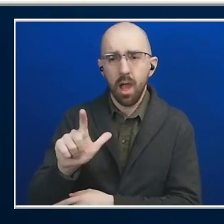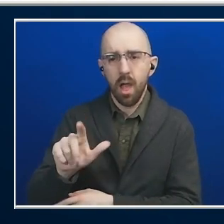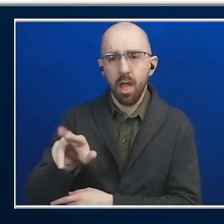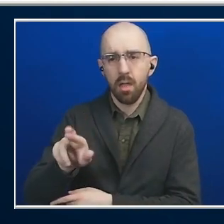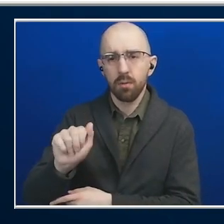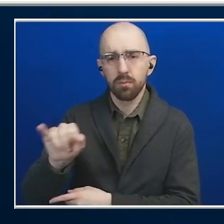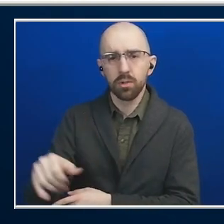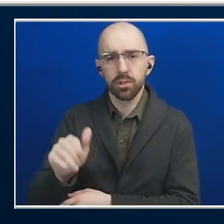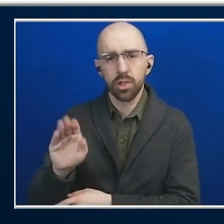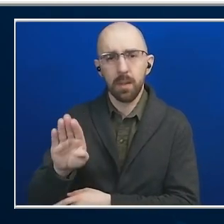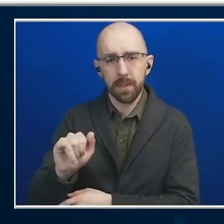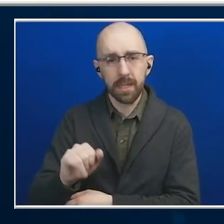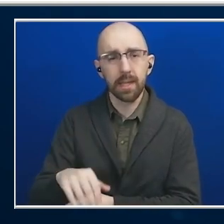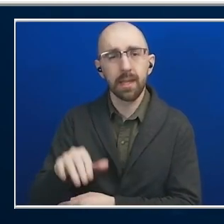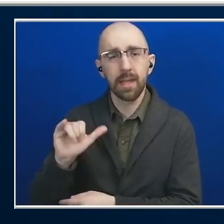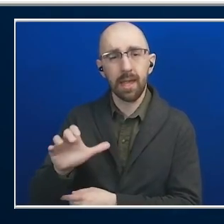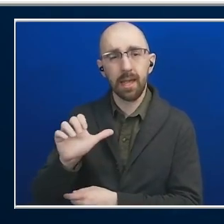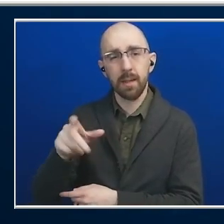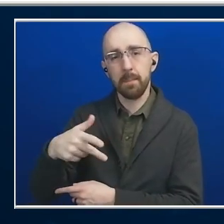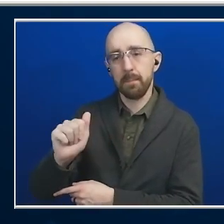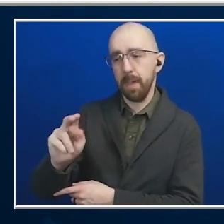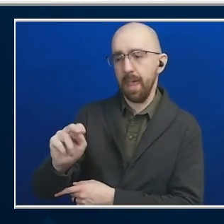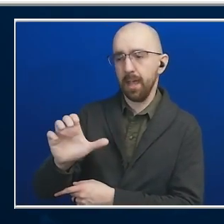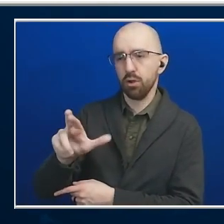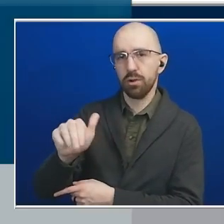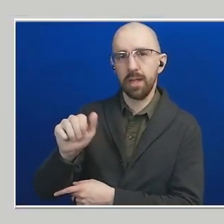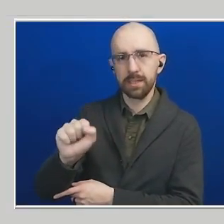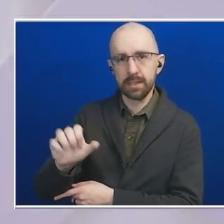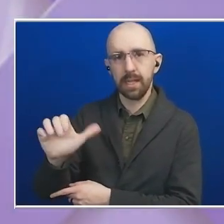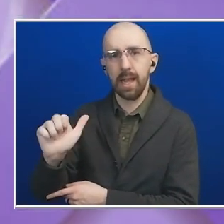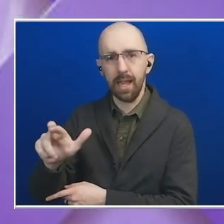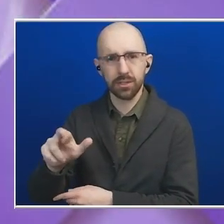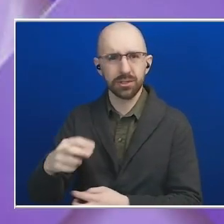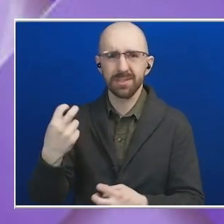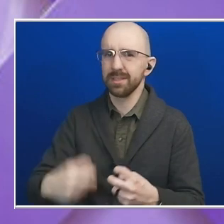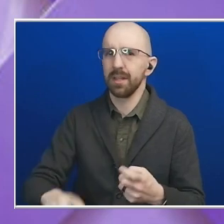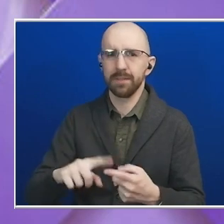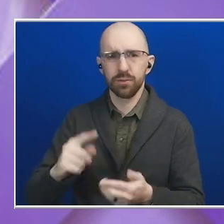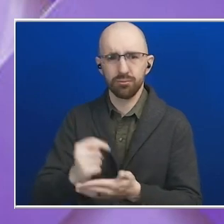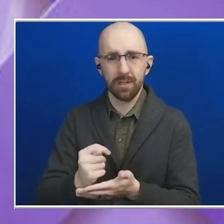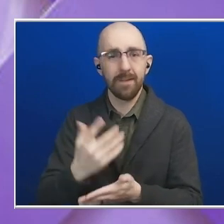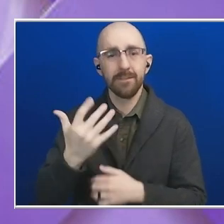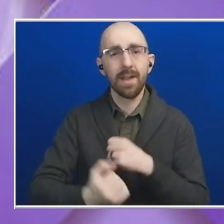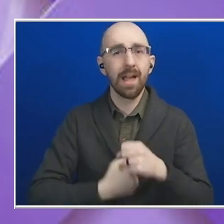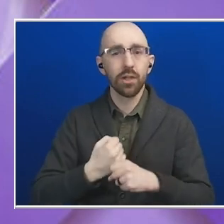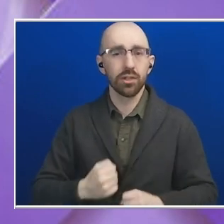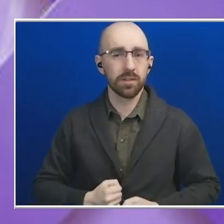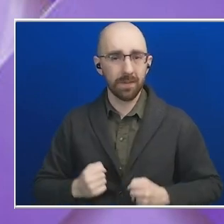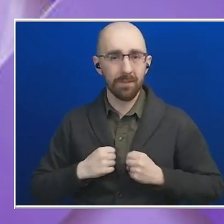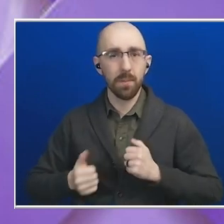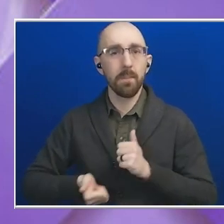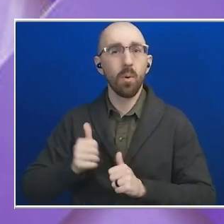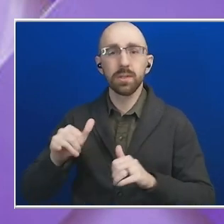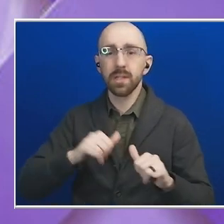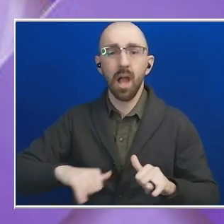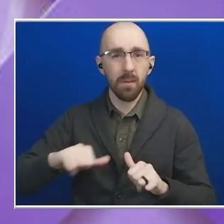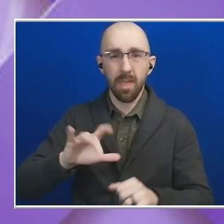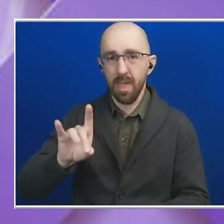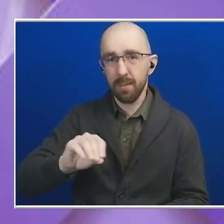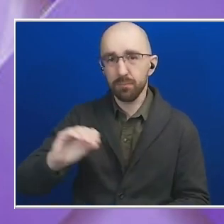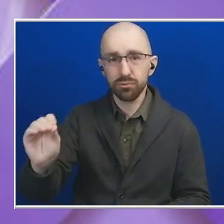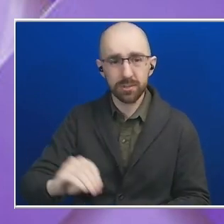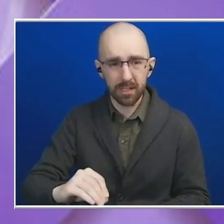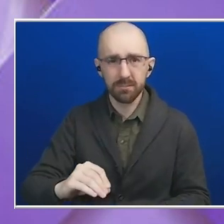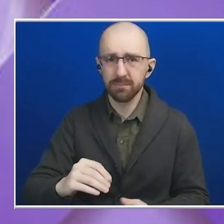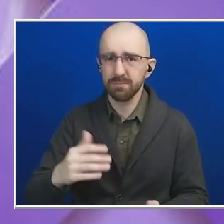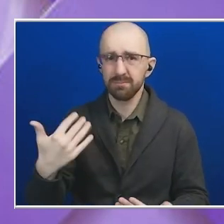the toughest cancers to treat. 5-year survival for the most common pancreatic cancer is around 8%, pretty dismal. The